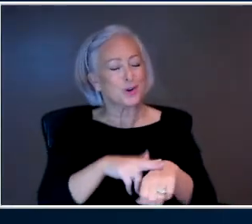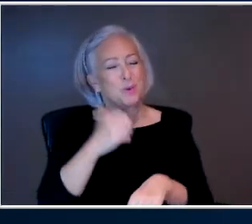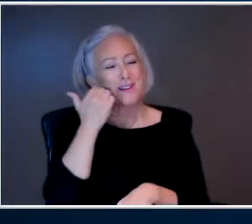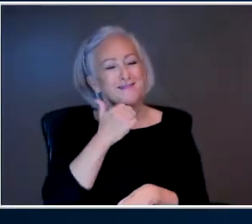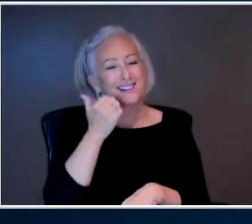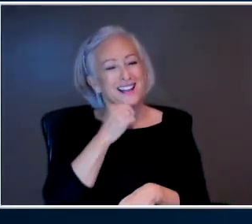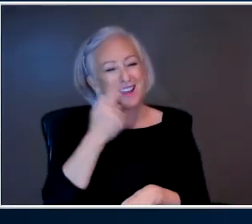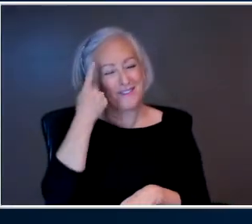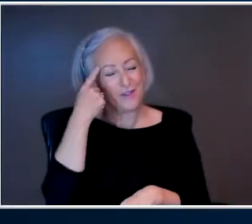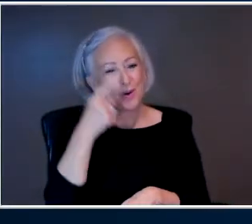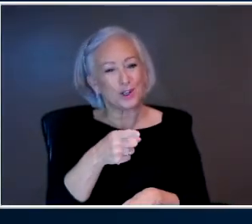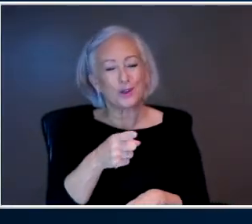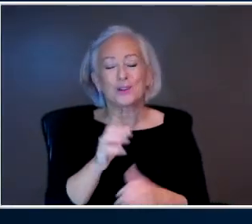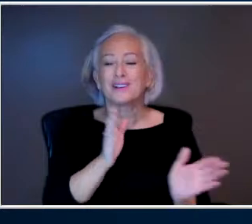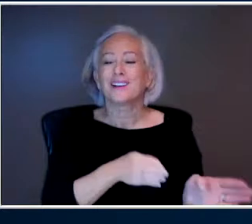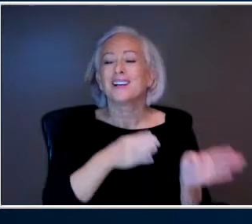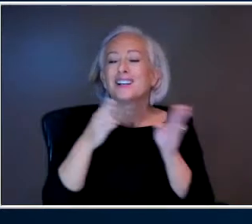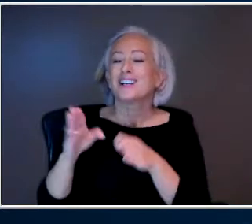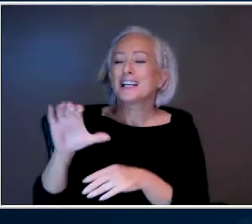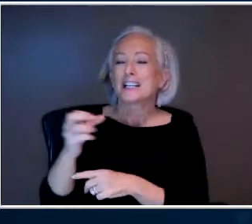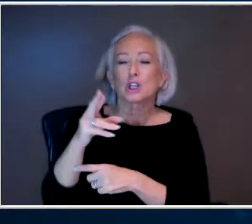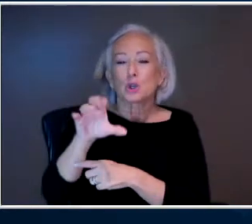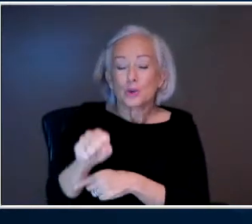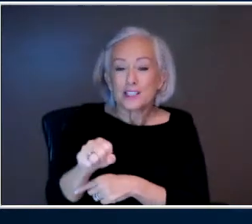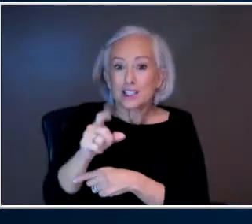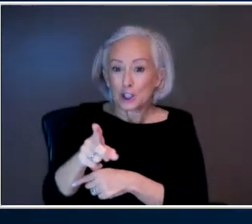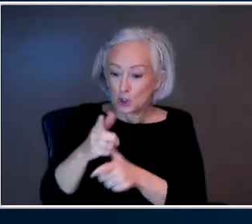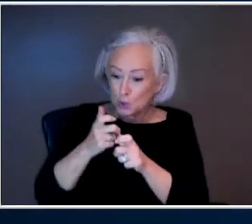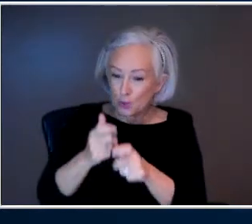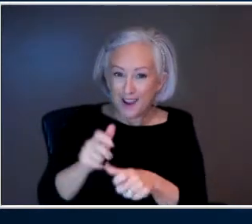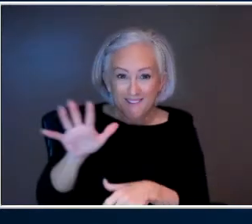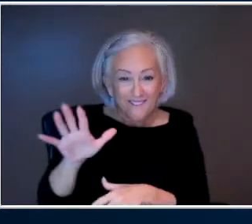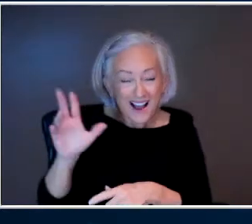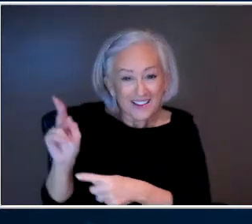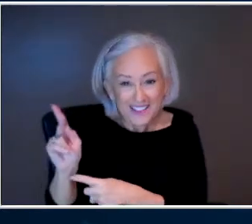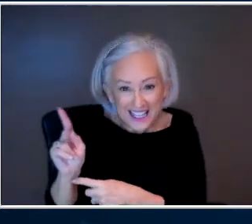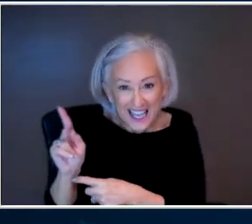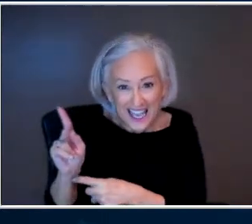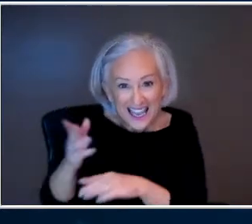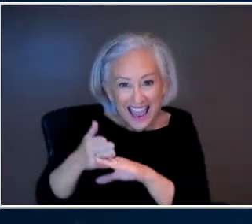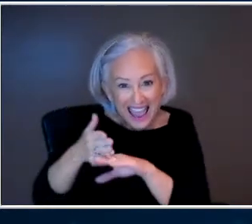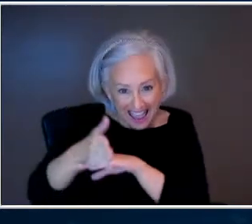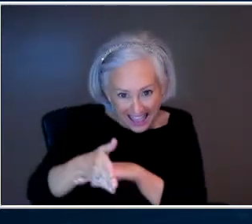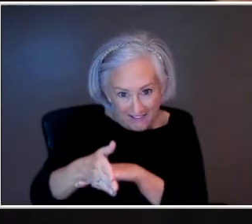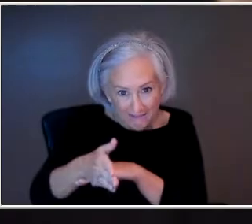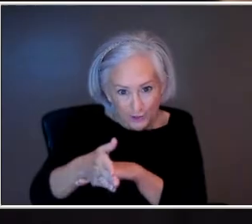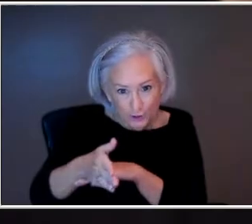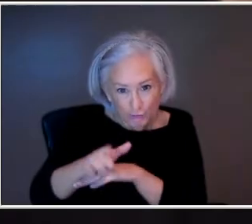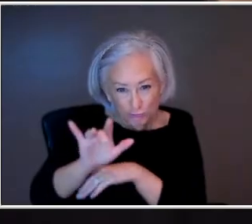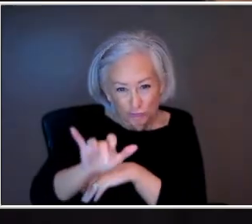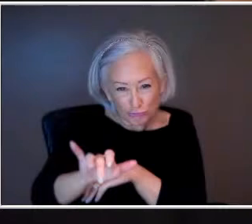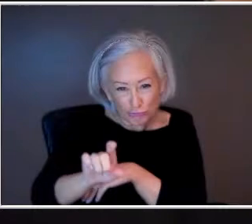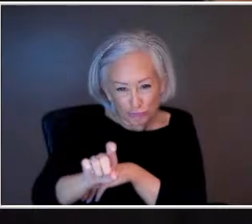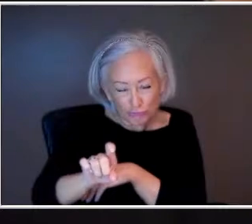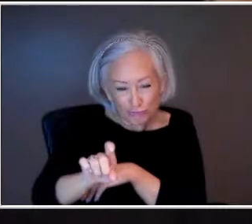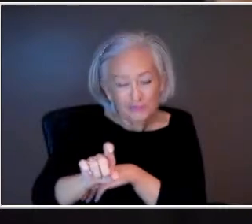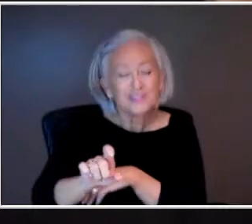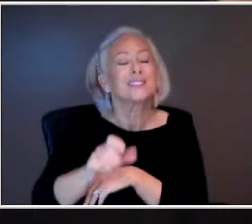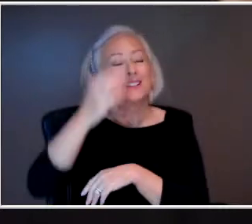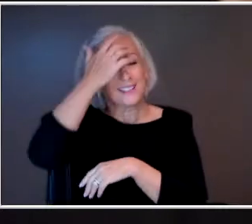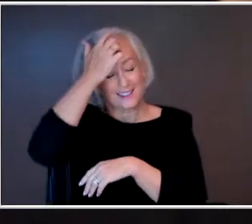of course, and you ran a 5K. Is that what I understand? After this happened? Yeah, actually,